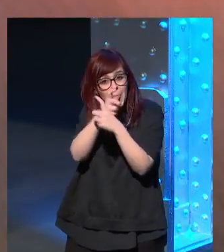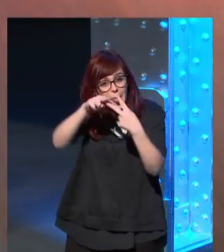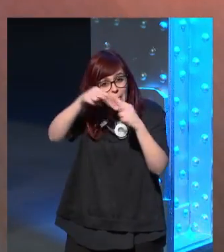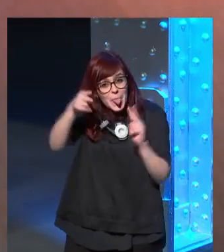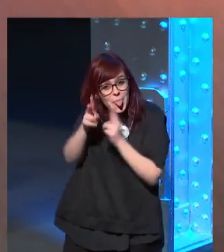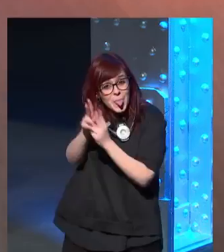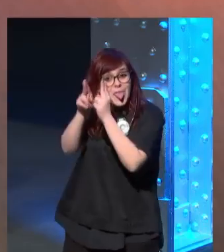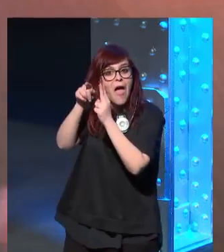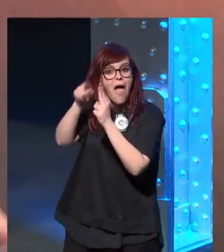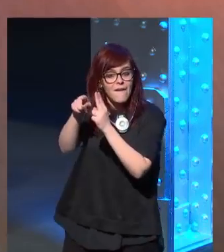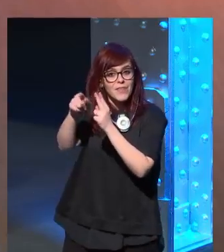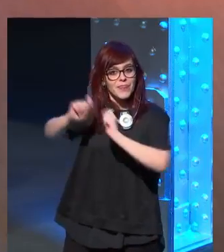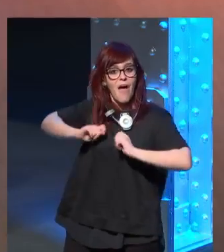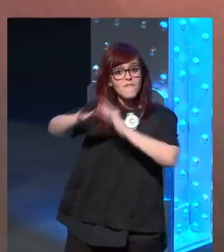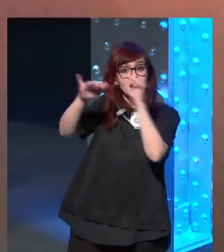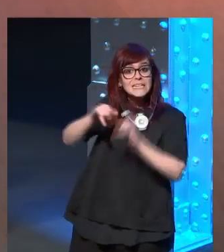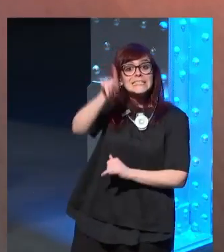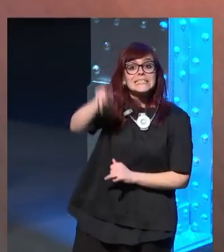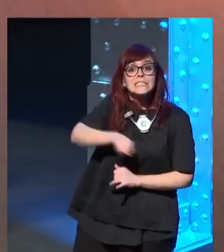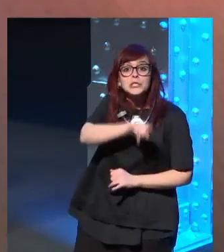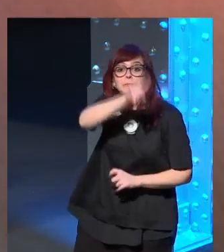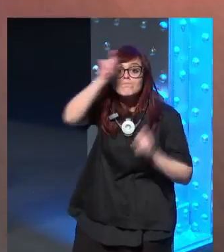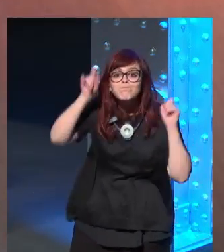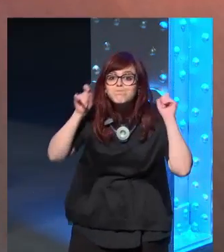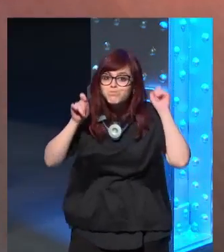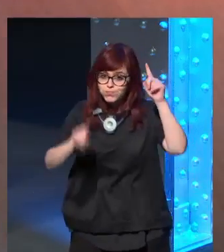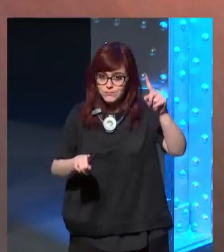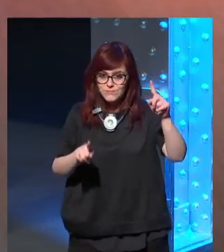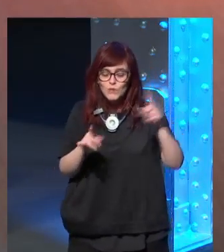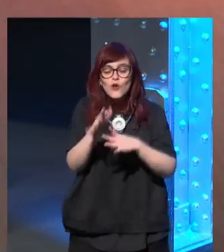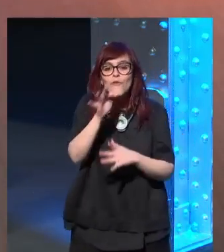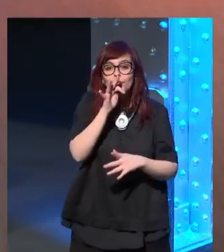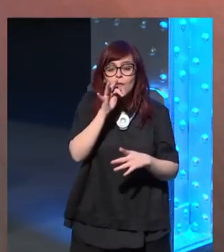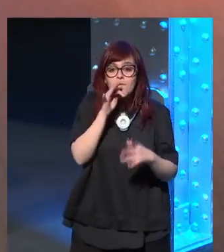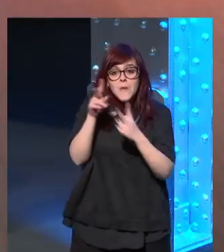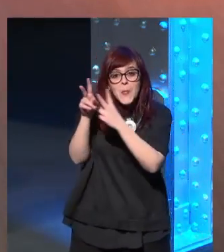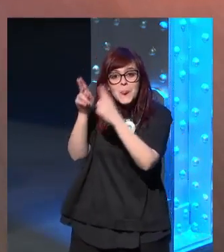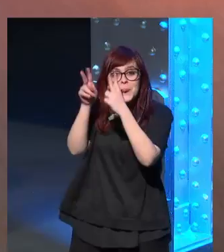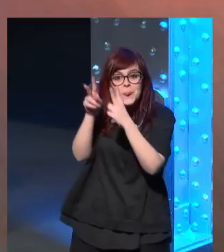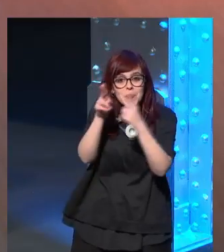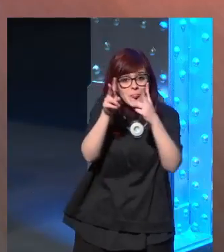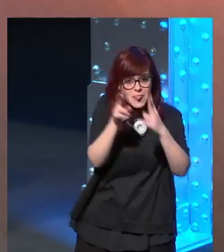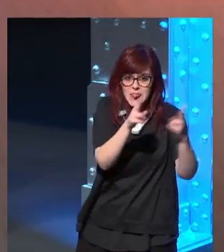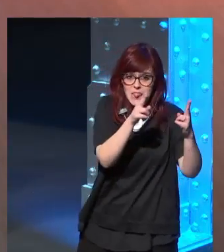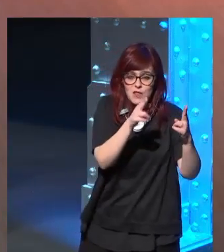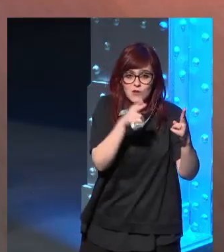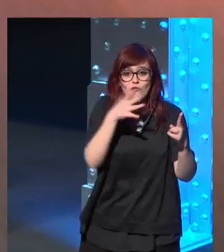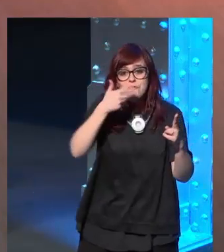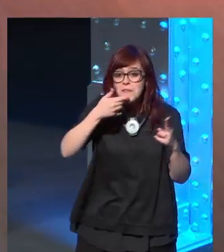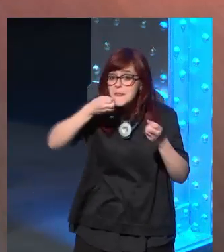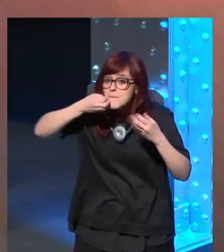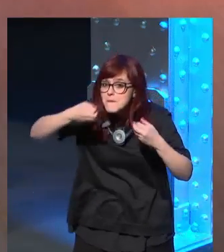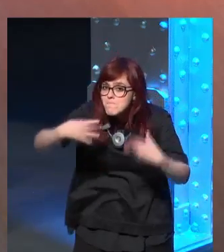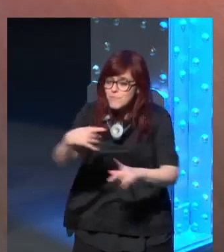a single gene to this, unique experience, this magic feeling of, being completely content